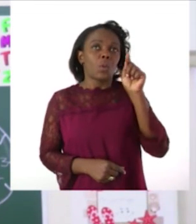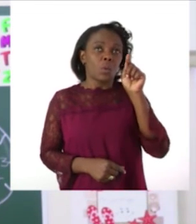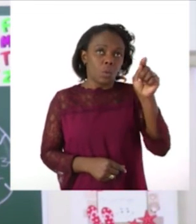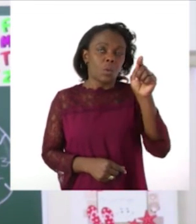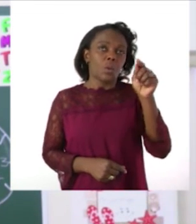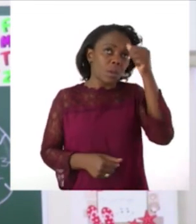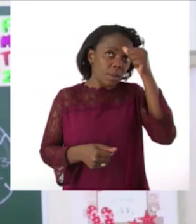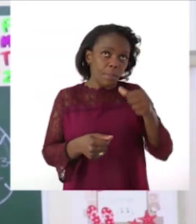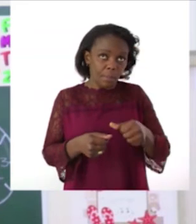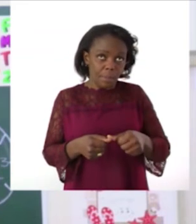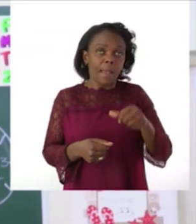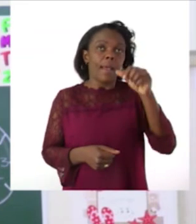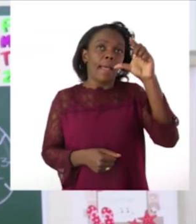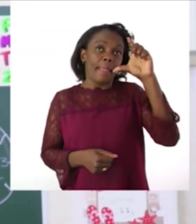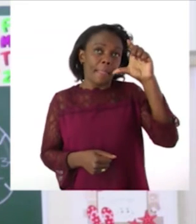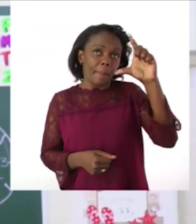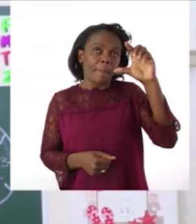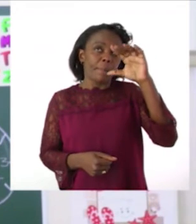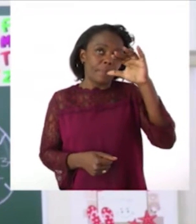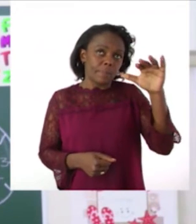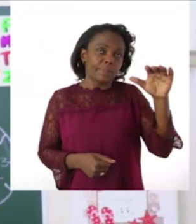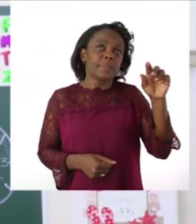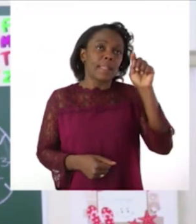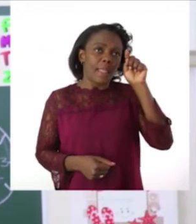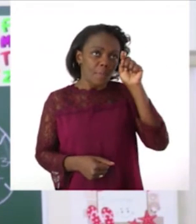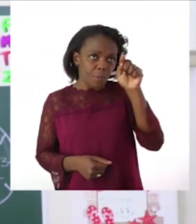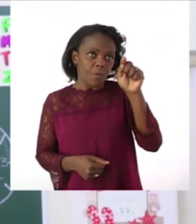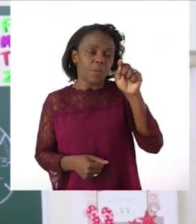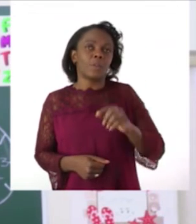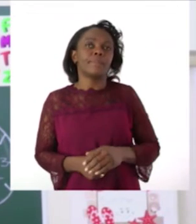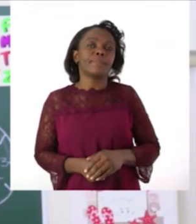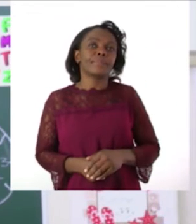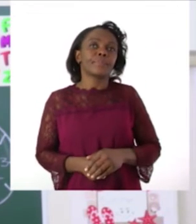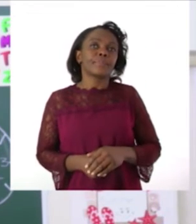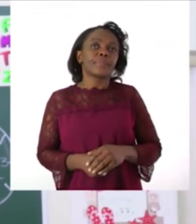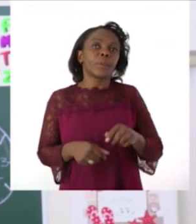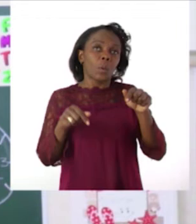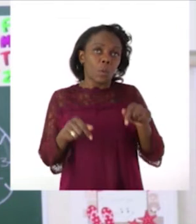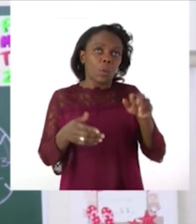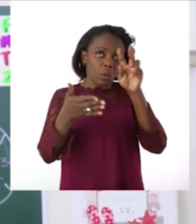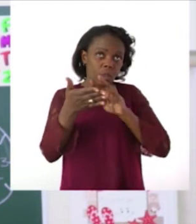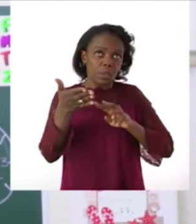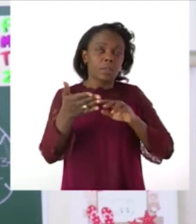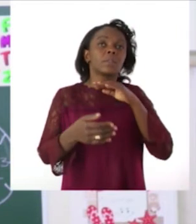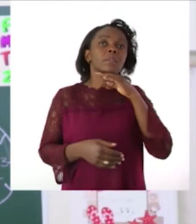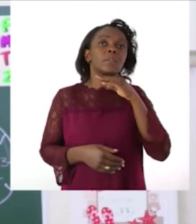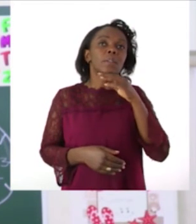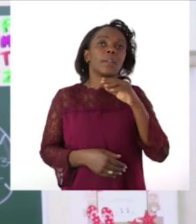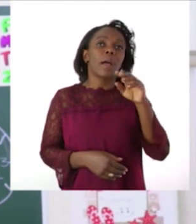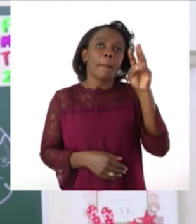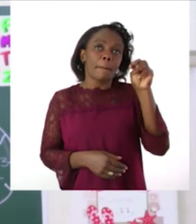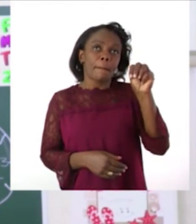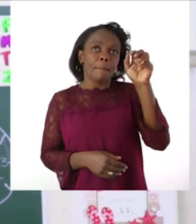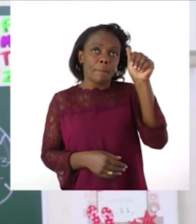capital letters and the full stops. Now we are going to read the story about Mary. In this